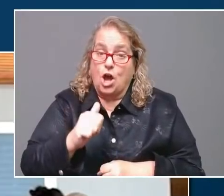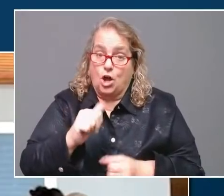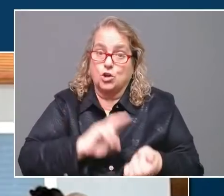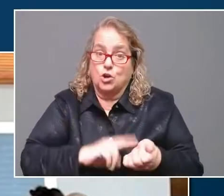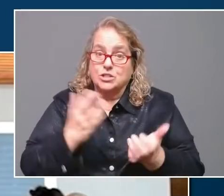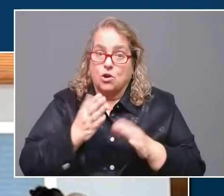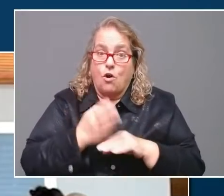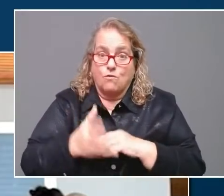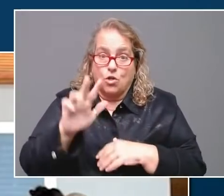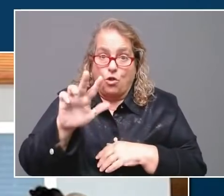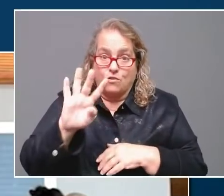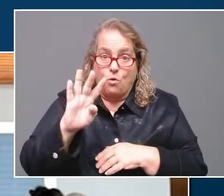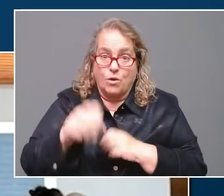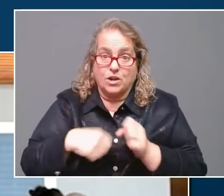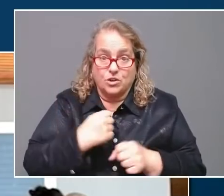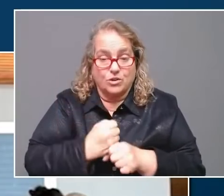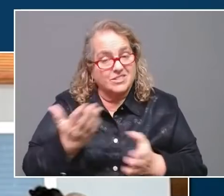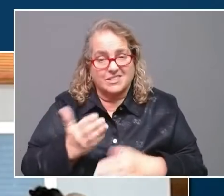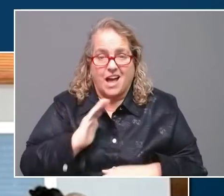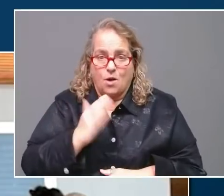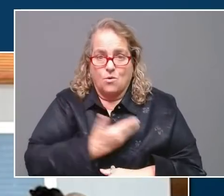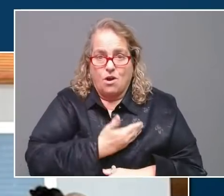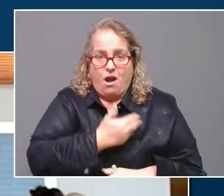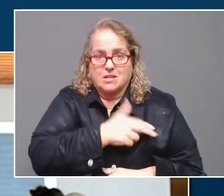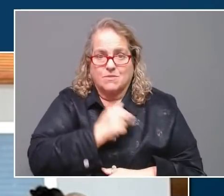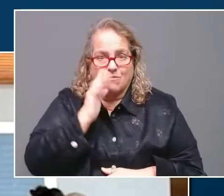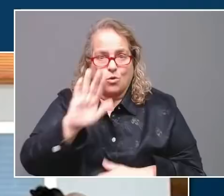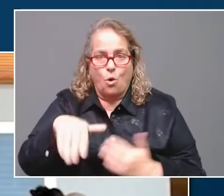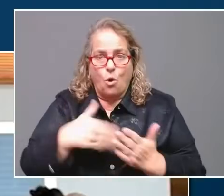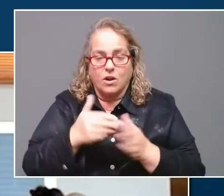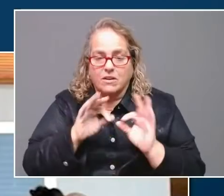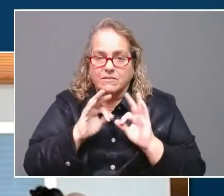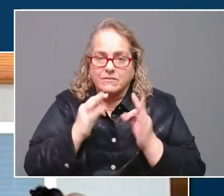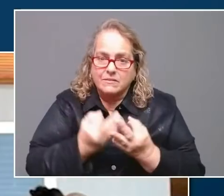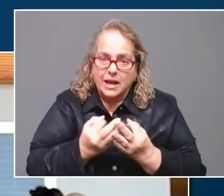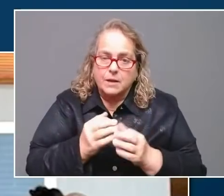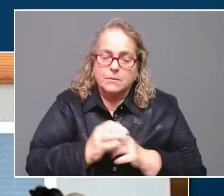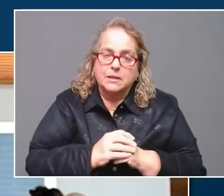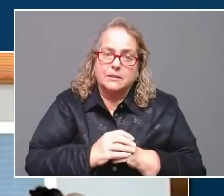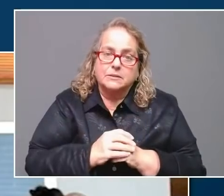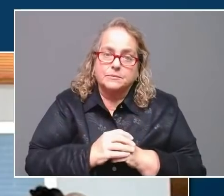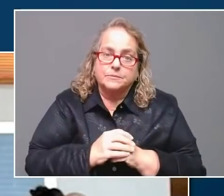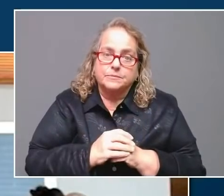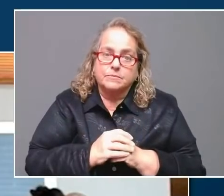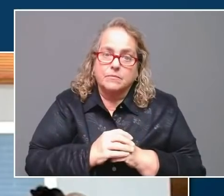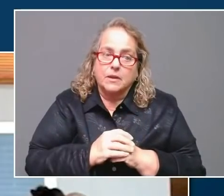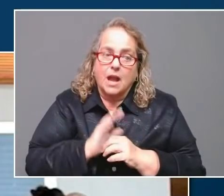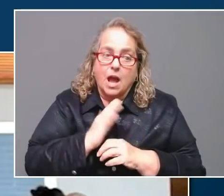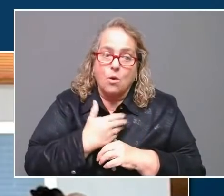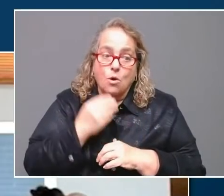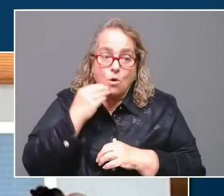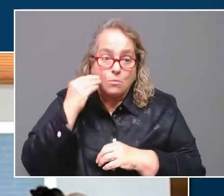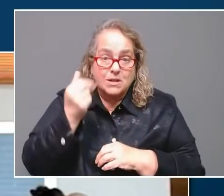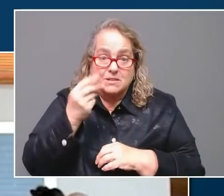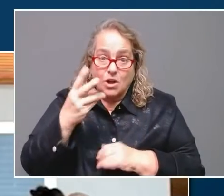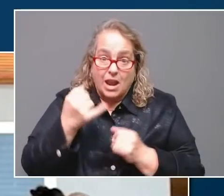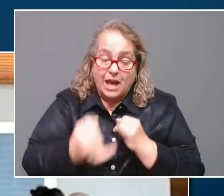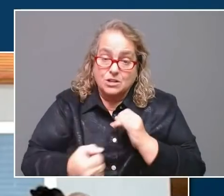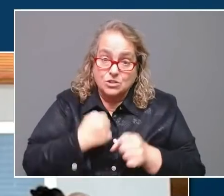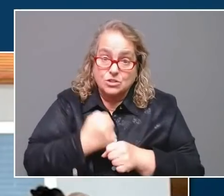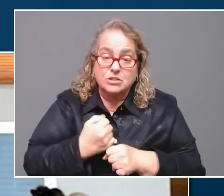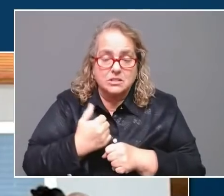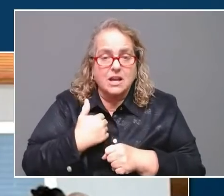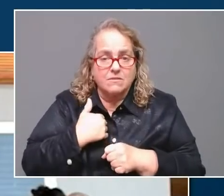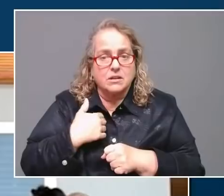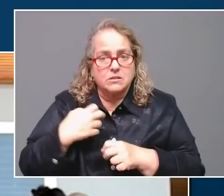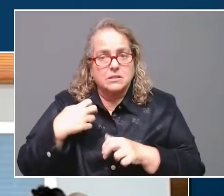been our hospital for my whole family and of course the community. Our hospital over the last few years has had some difficult times. And